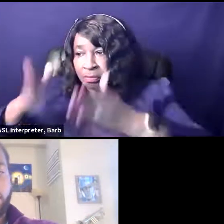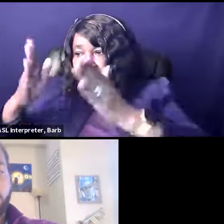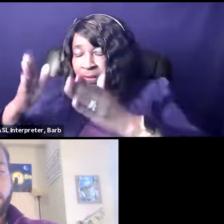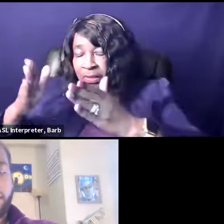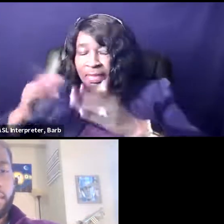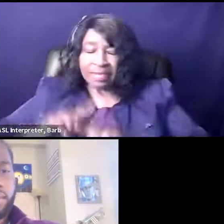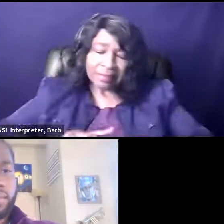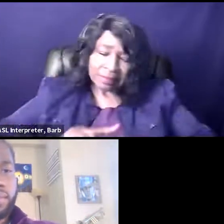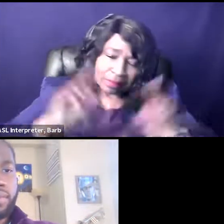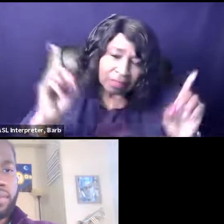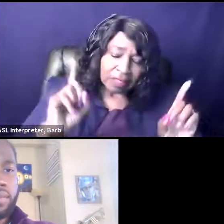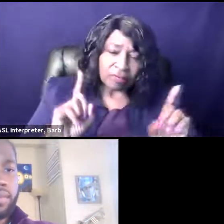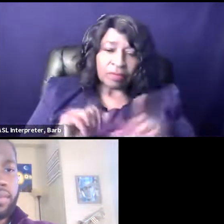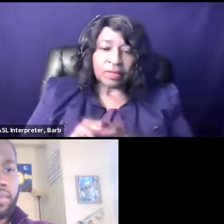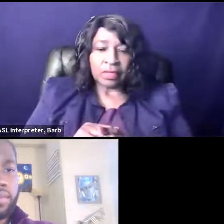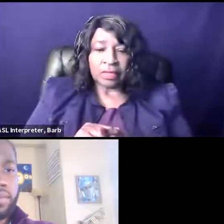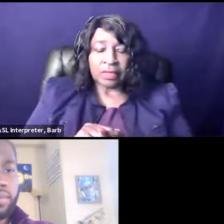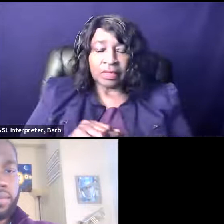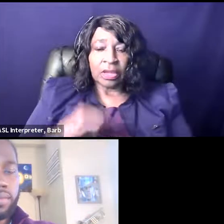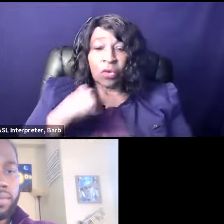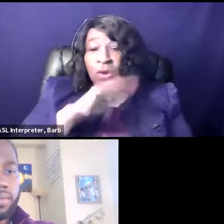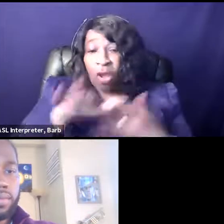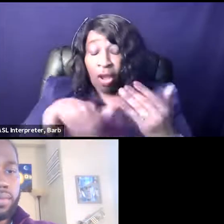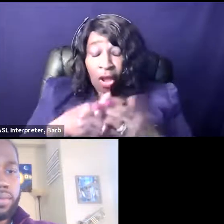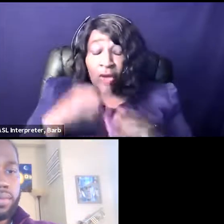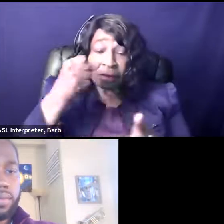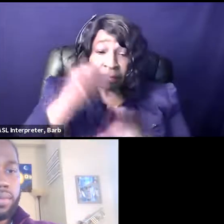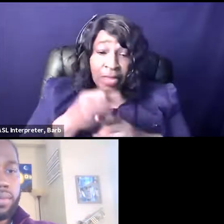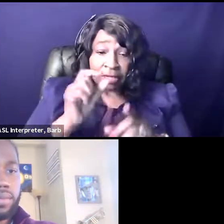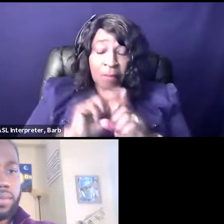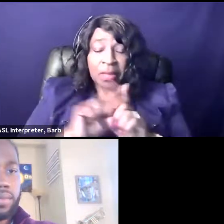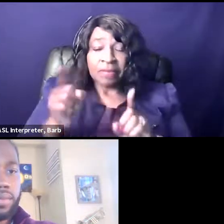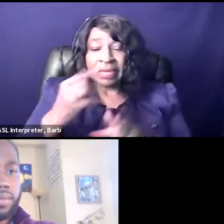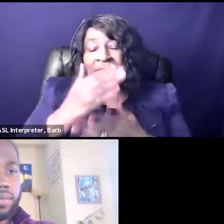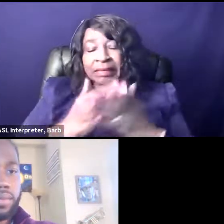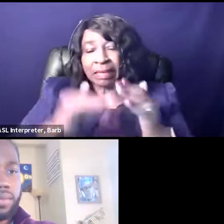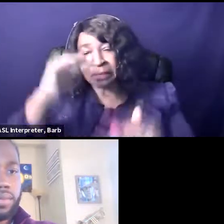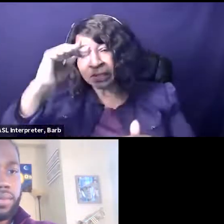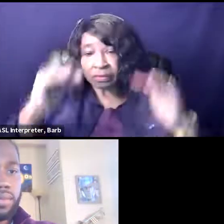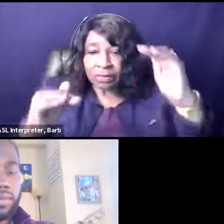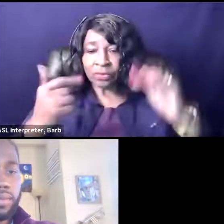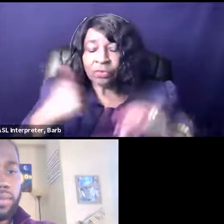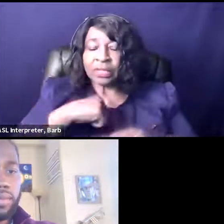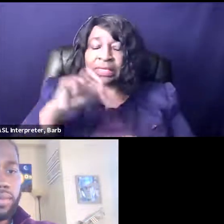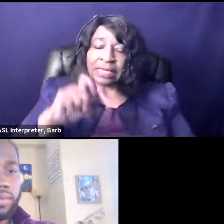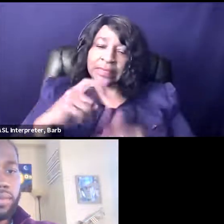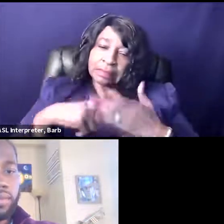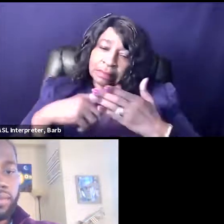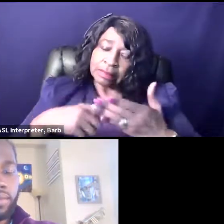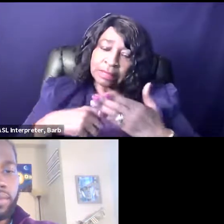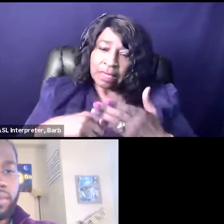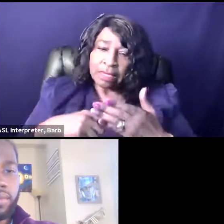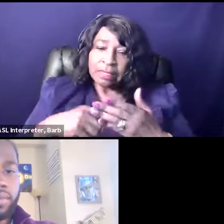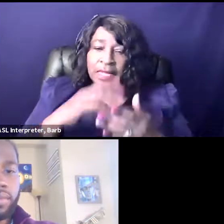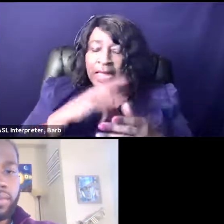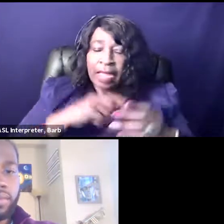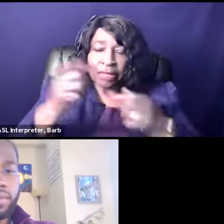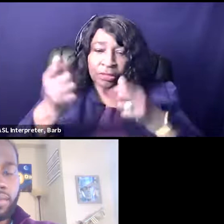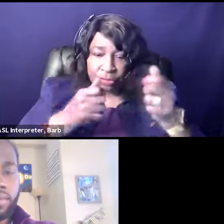yes, while we all will be impacted by climate change, there are disparities that we need to address that can then create interventions